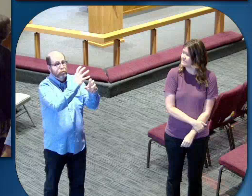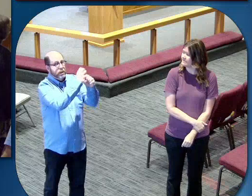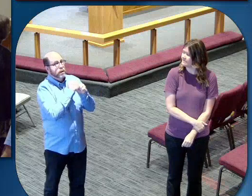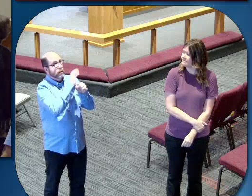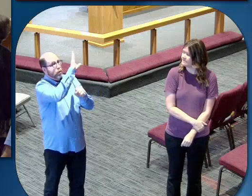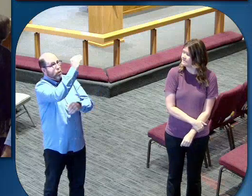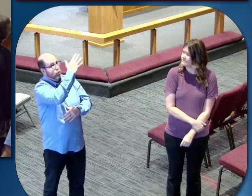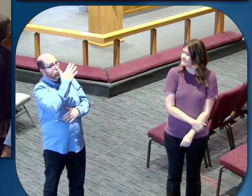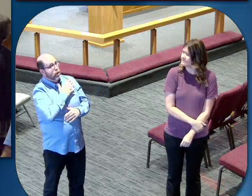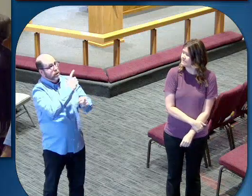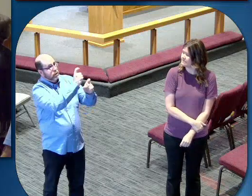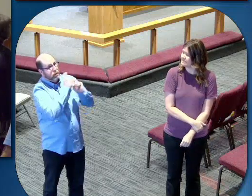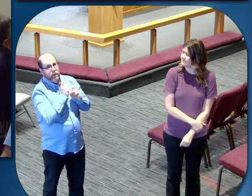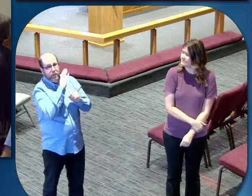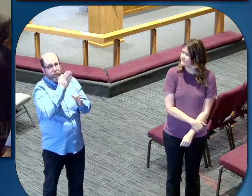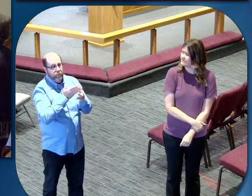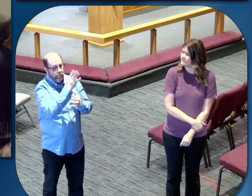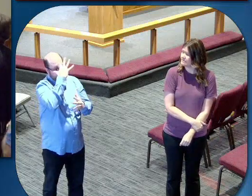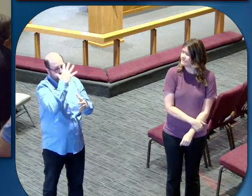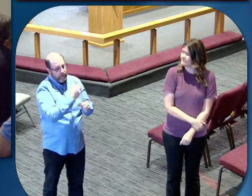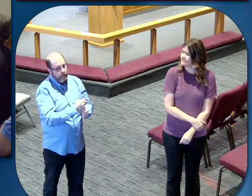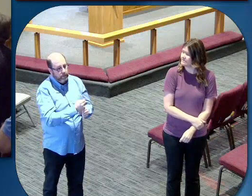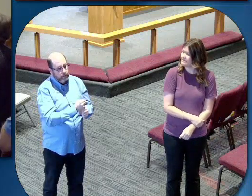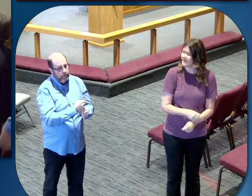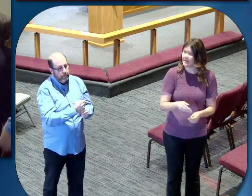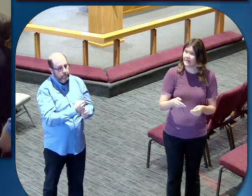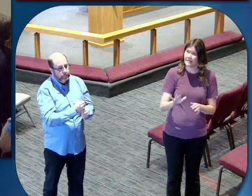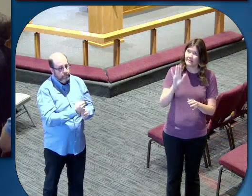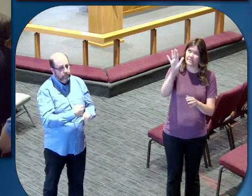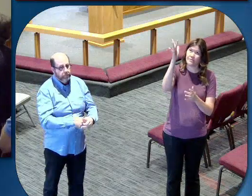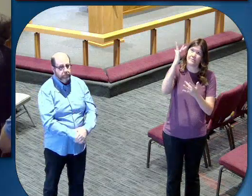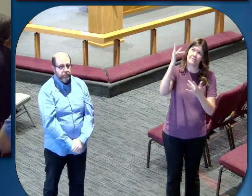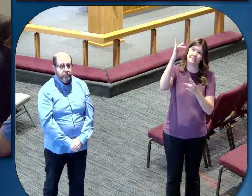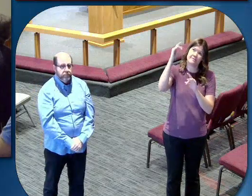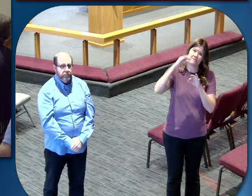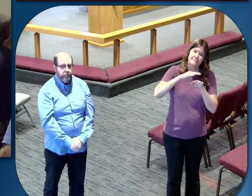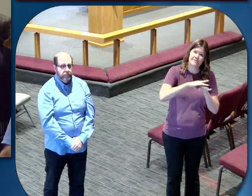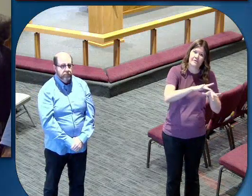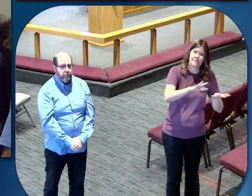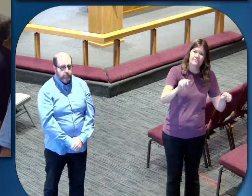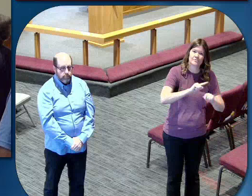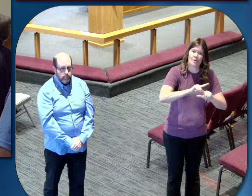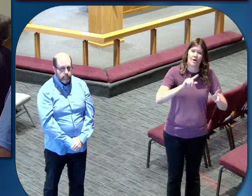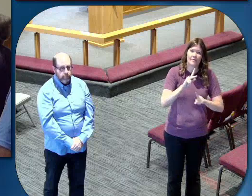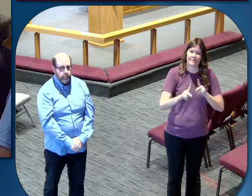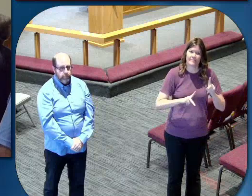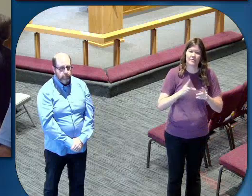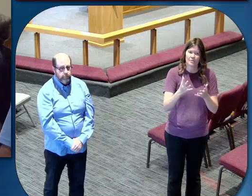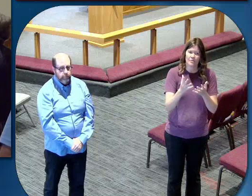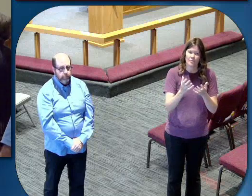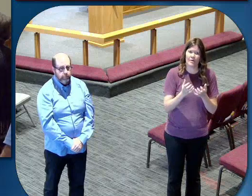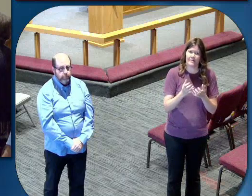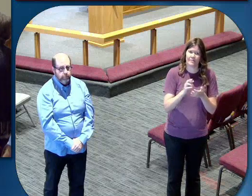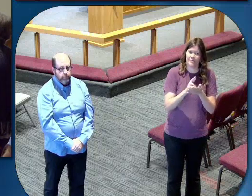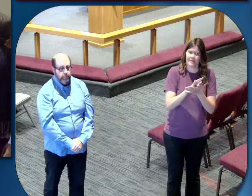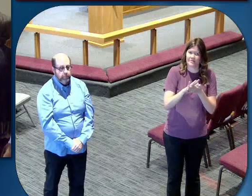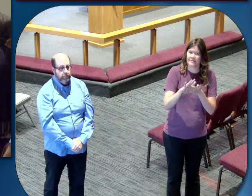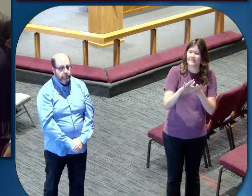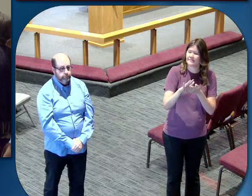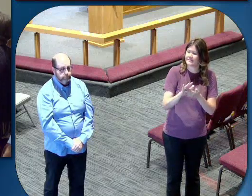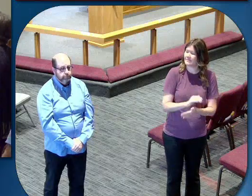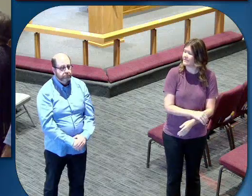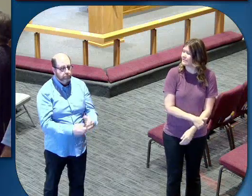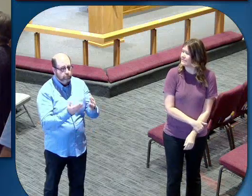by faith. Let your mercy flow to all who hunger and thirst for righteousness. Through